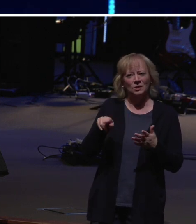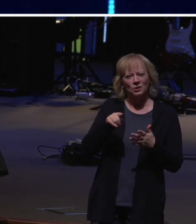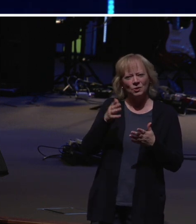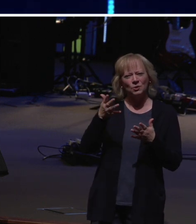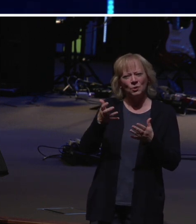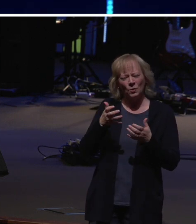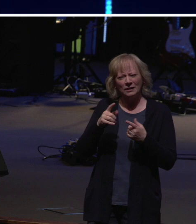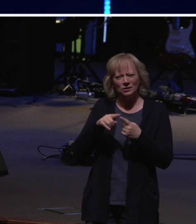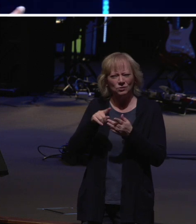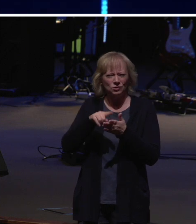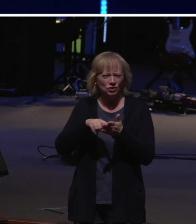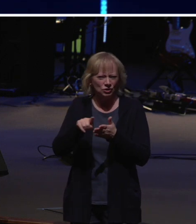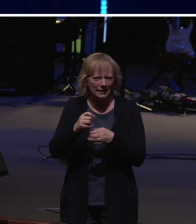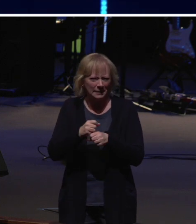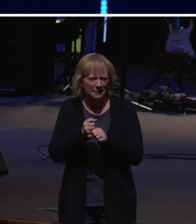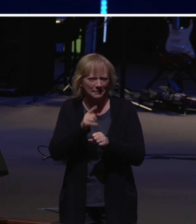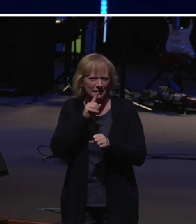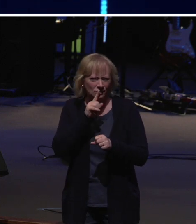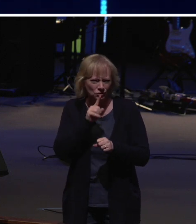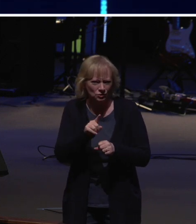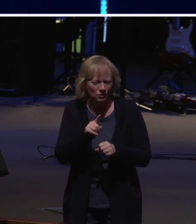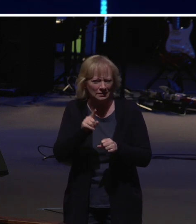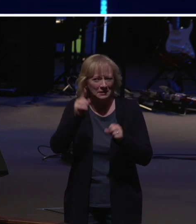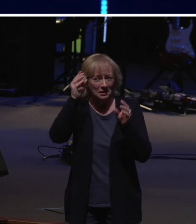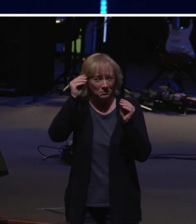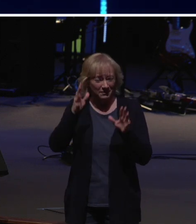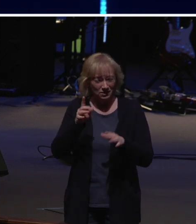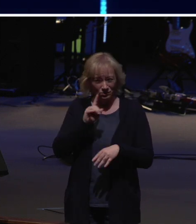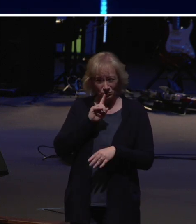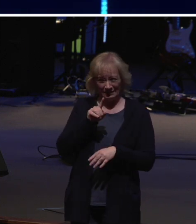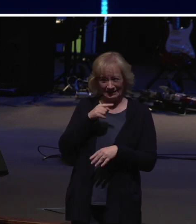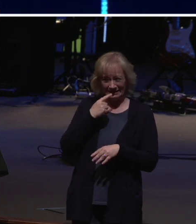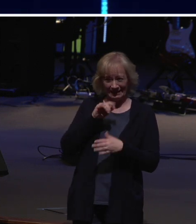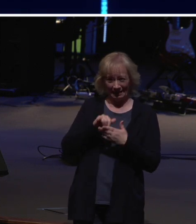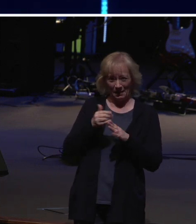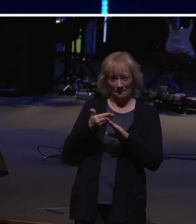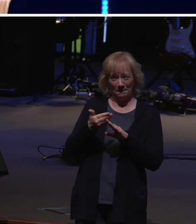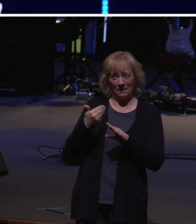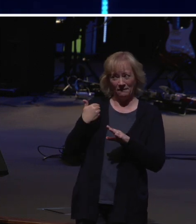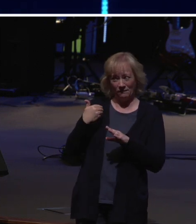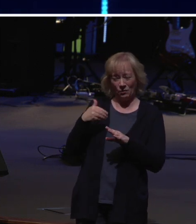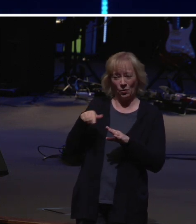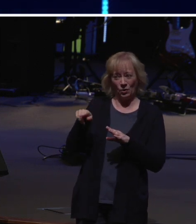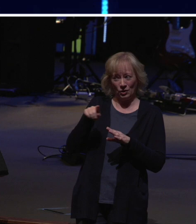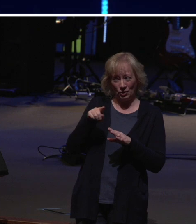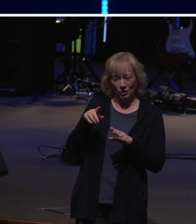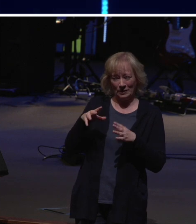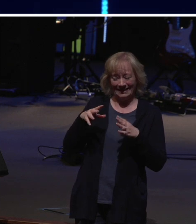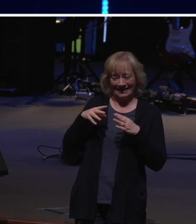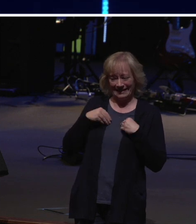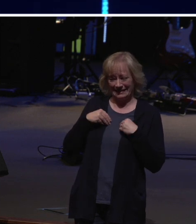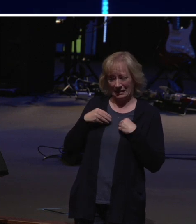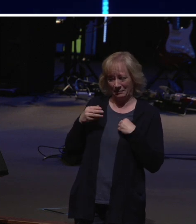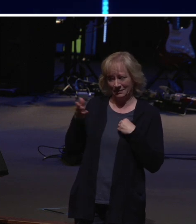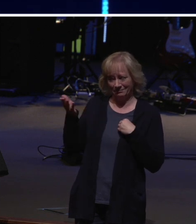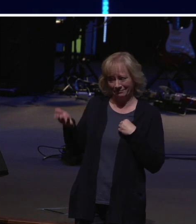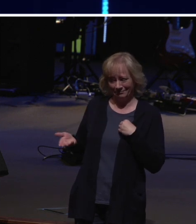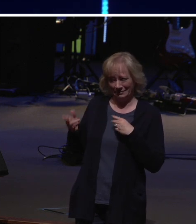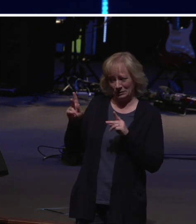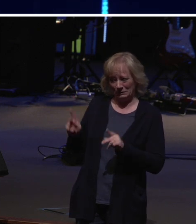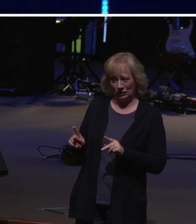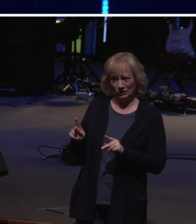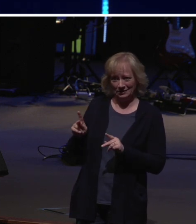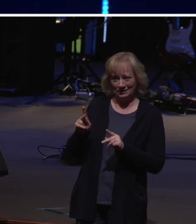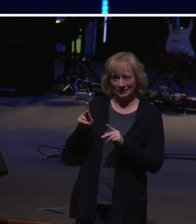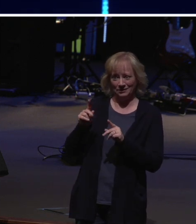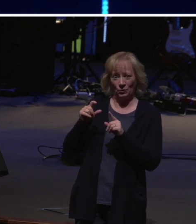want to confirm that that is actually what the professor said before you take dude's word for it. And the same